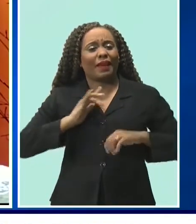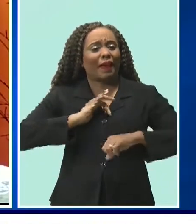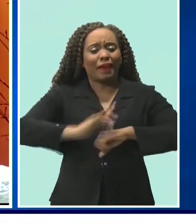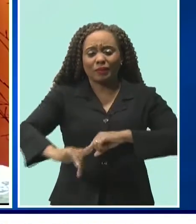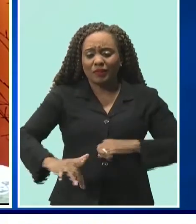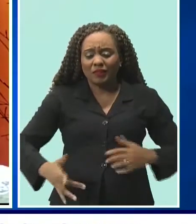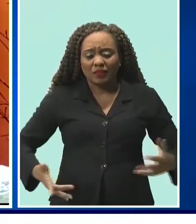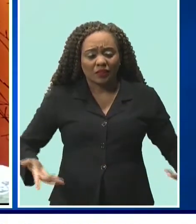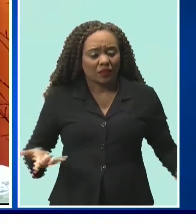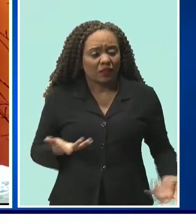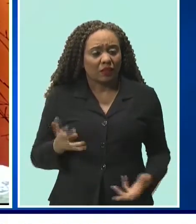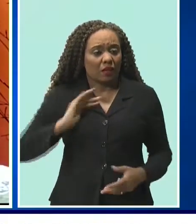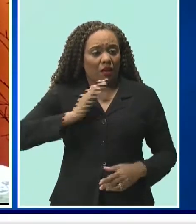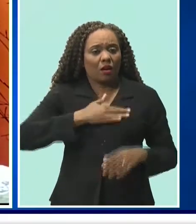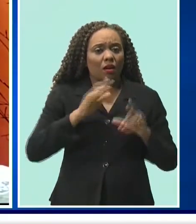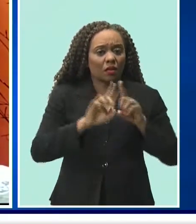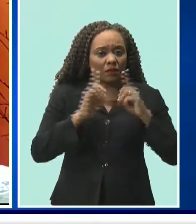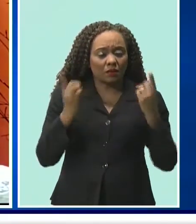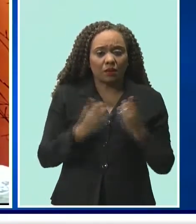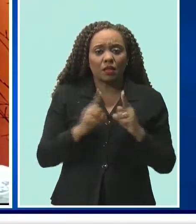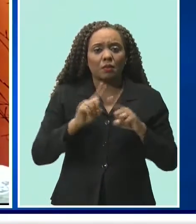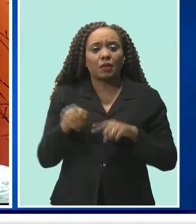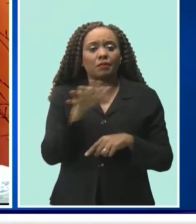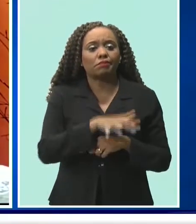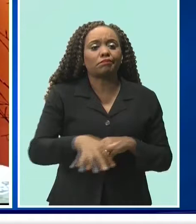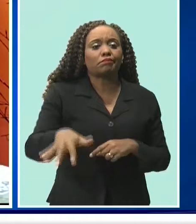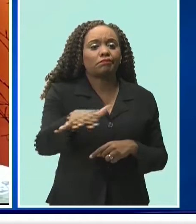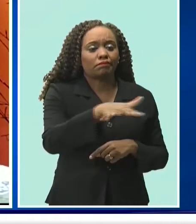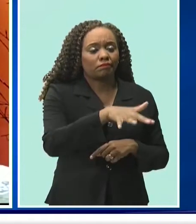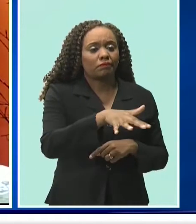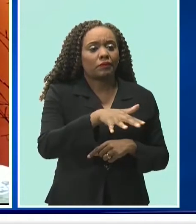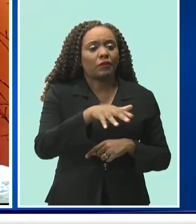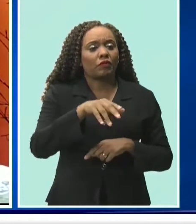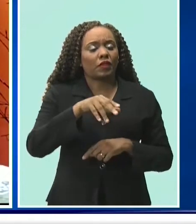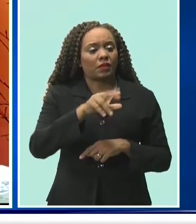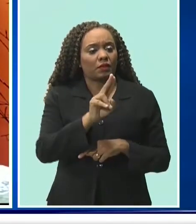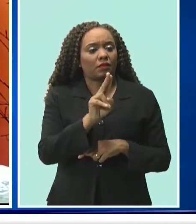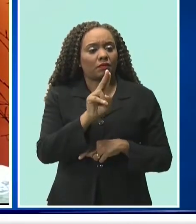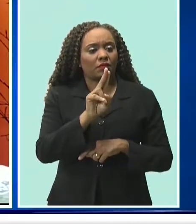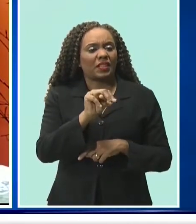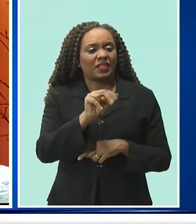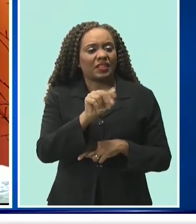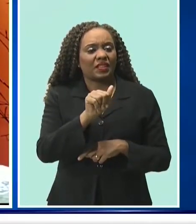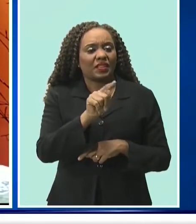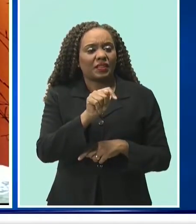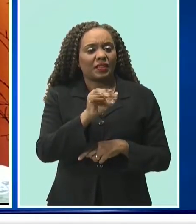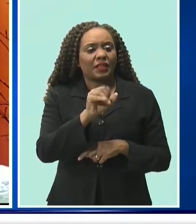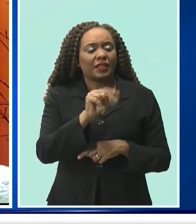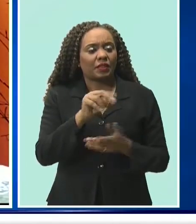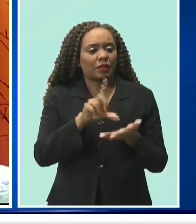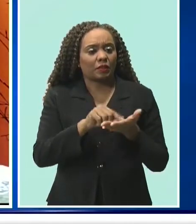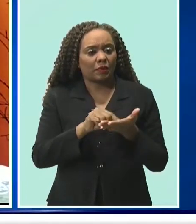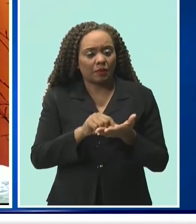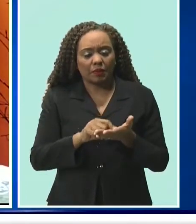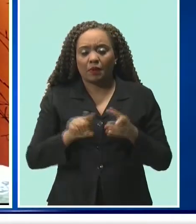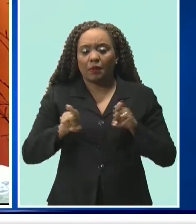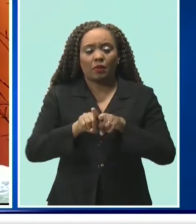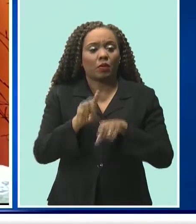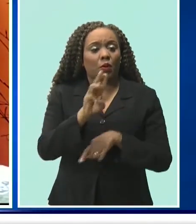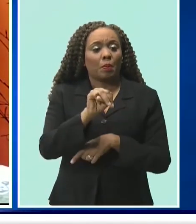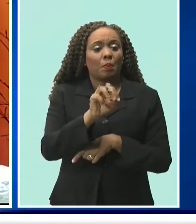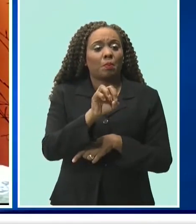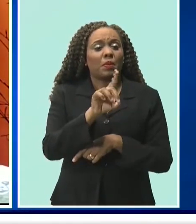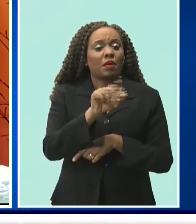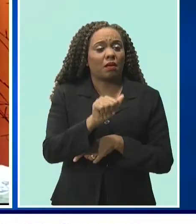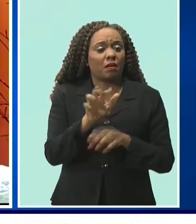just in our editorial department, across the entire planet, but also across the media fraternity.